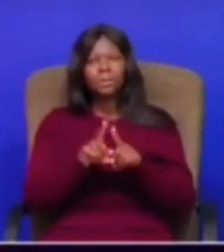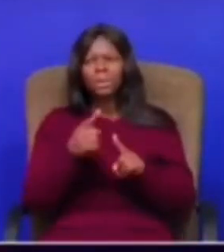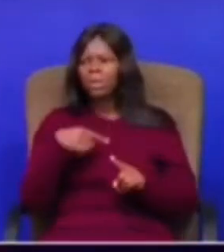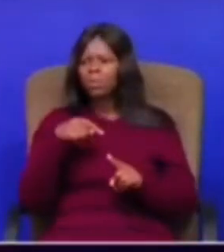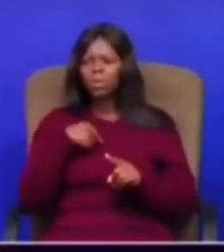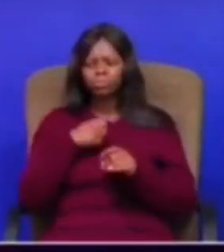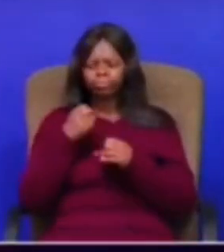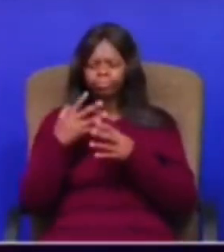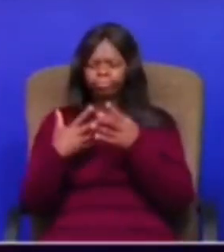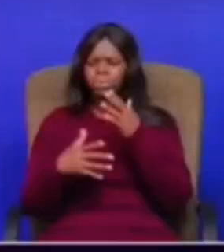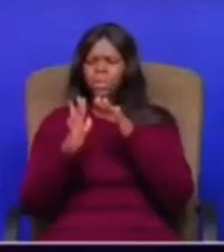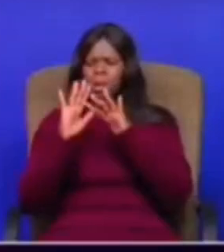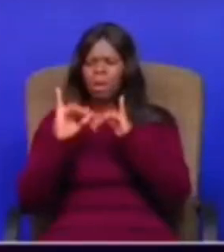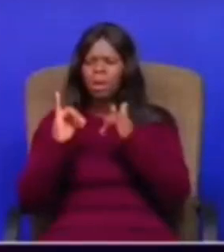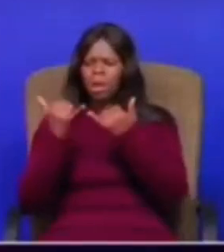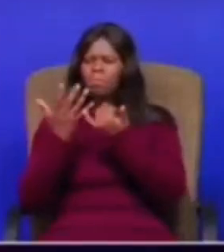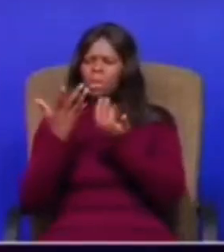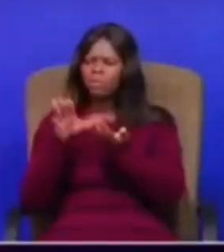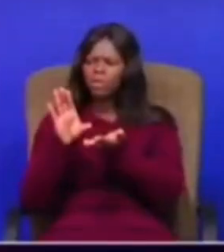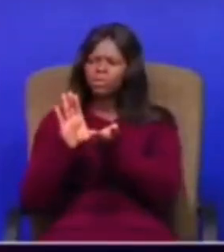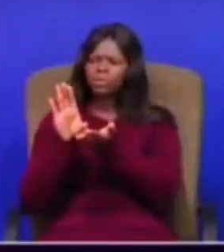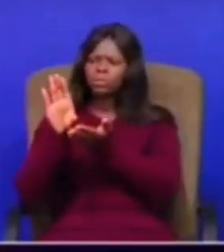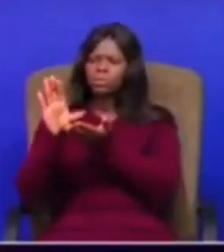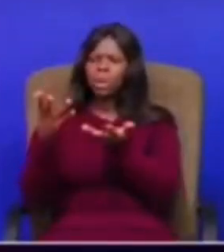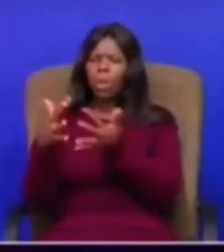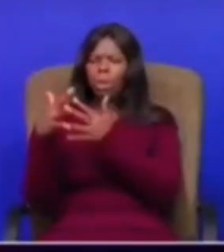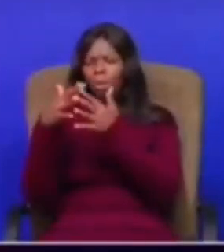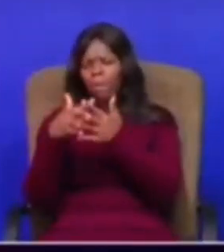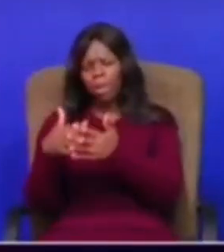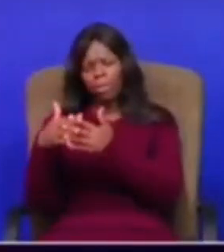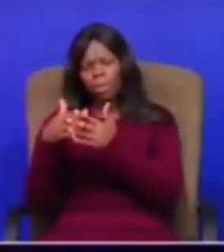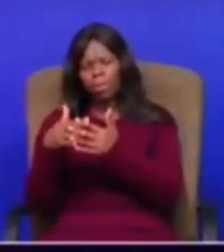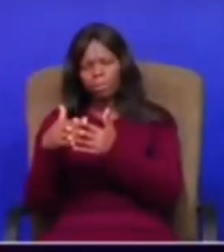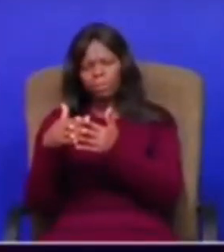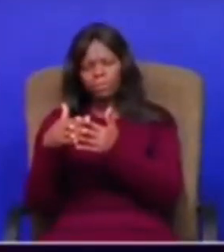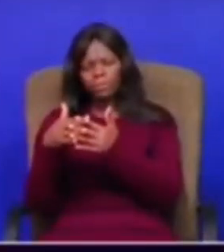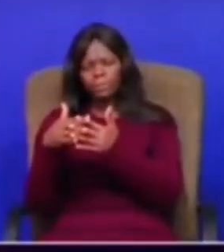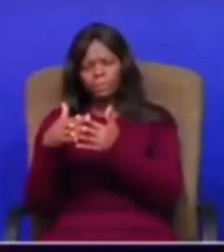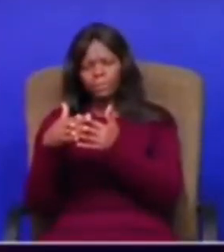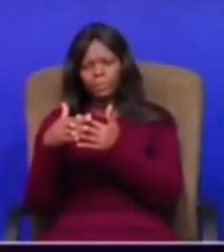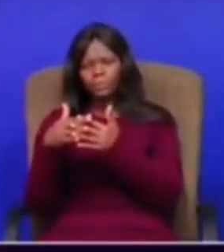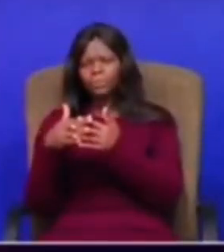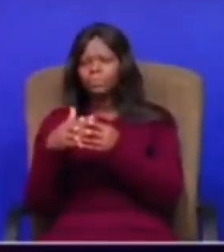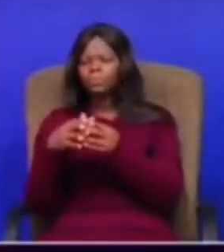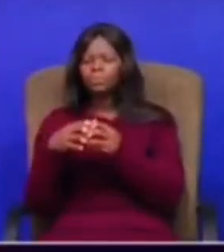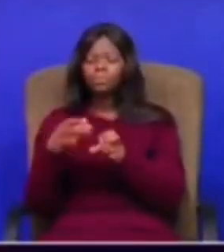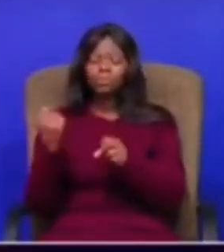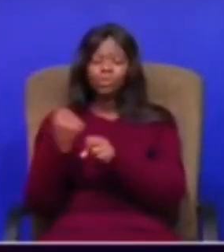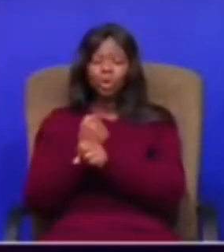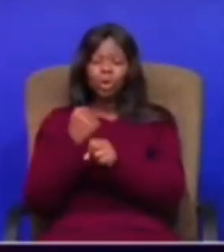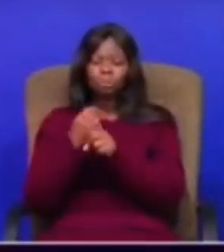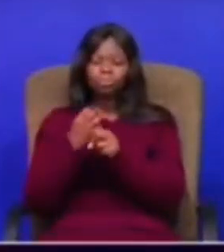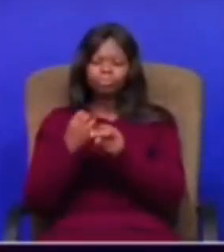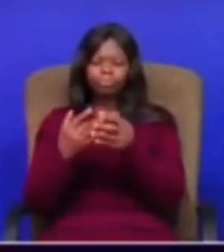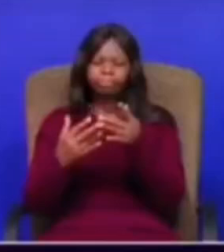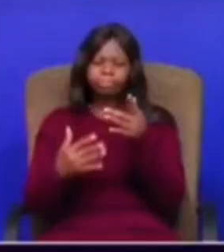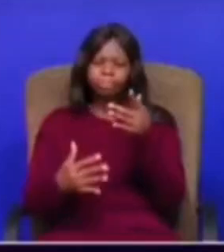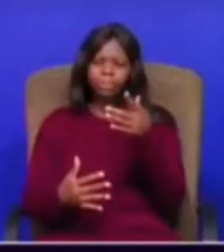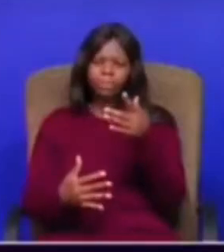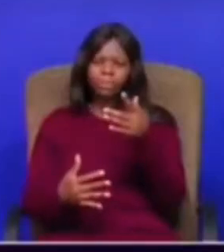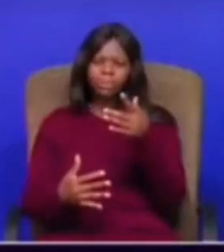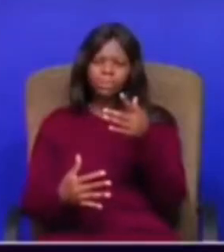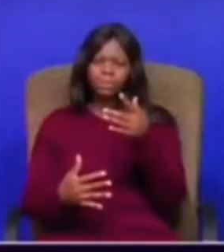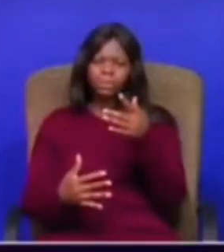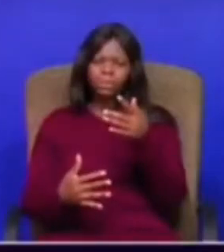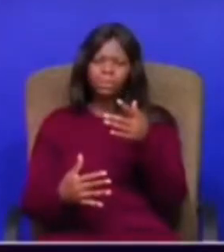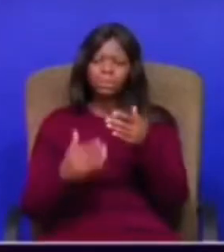number of companies that have invested in the United States. A number of our jobs, some of the